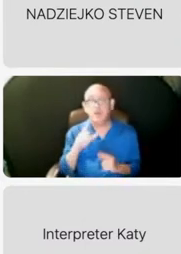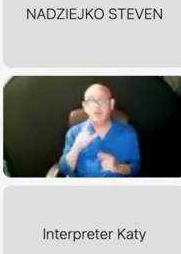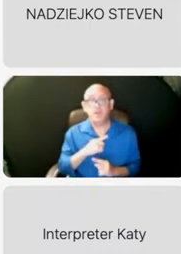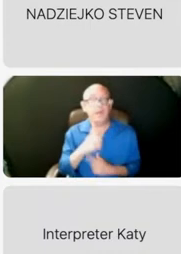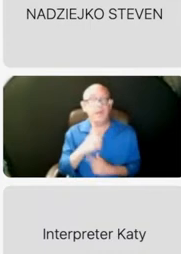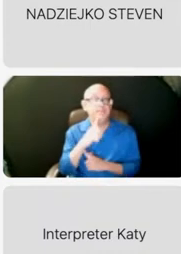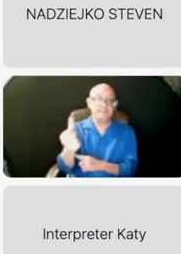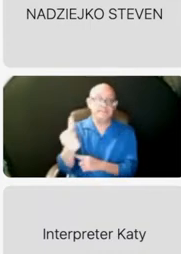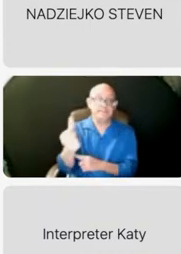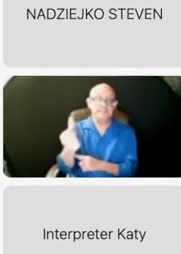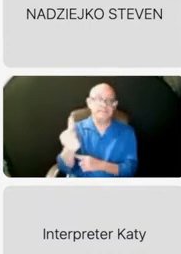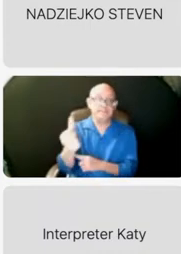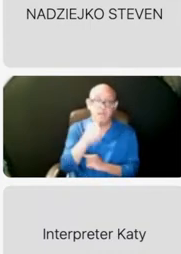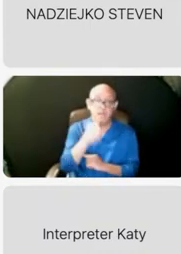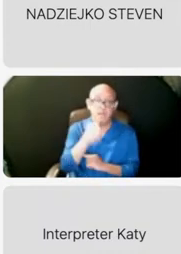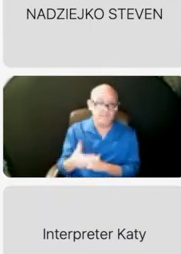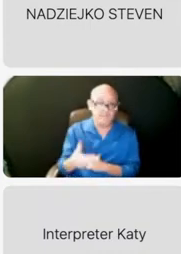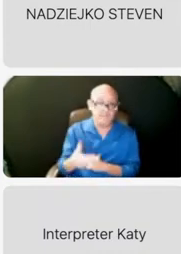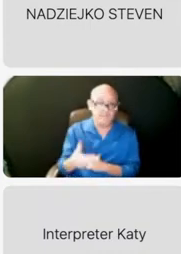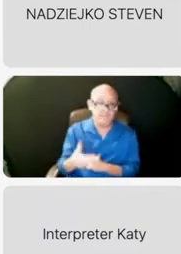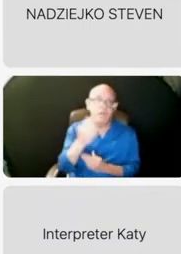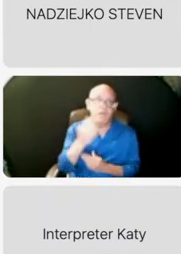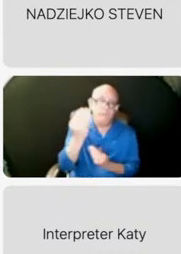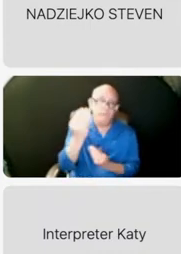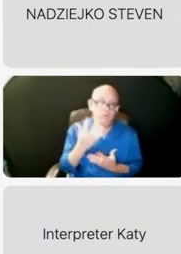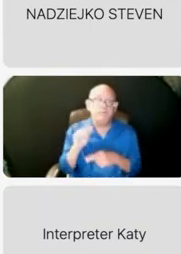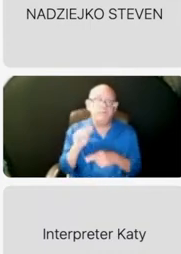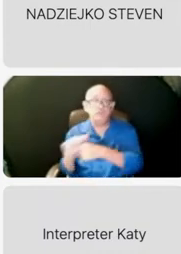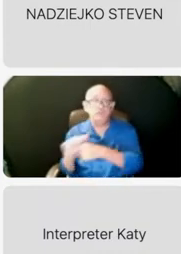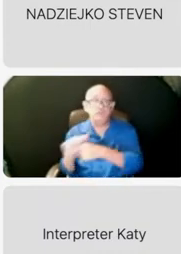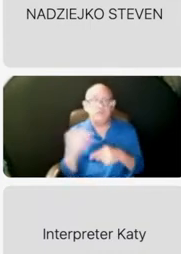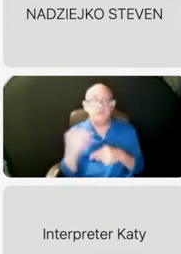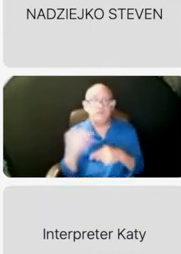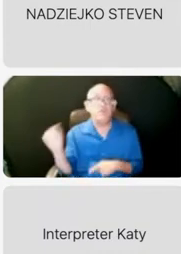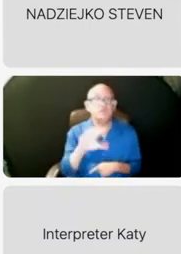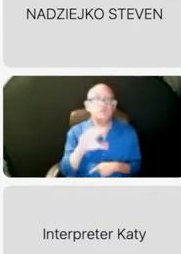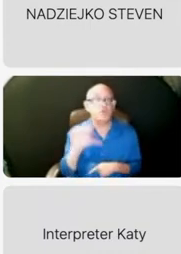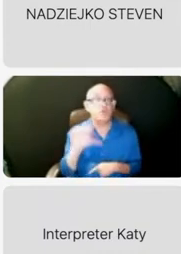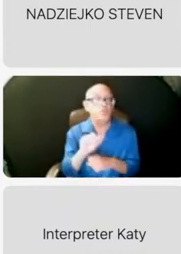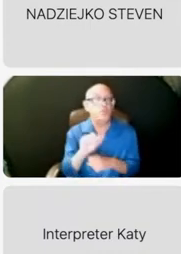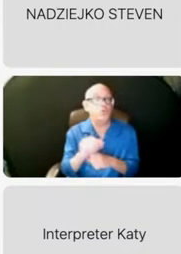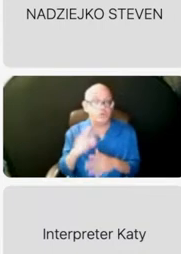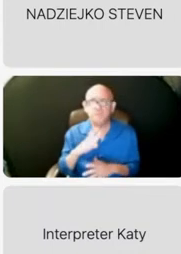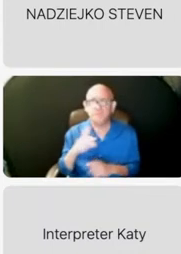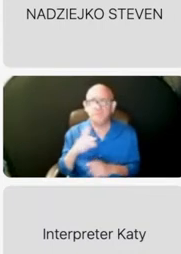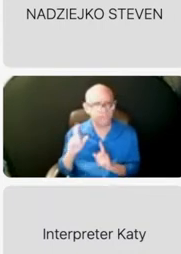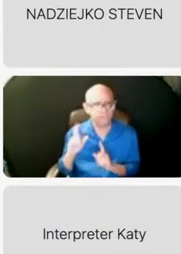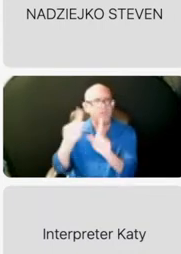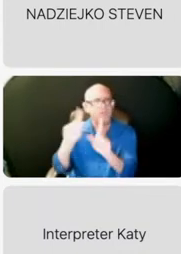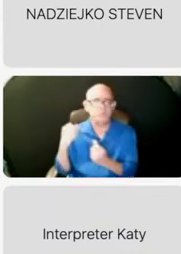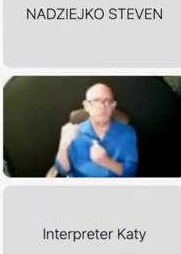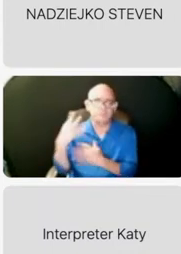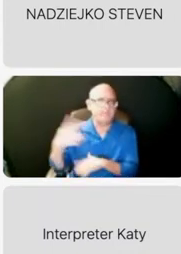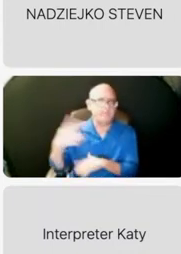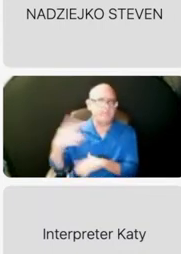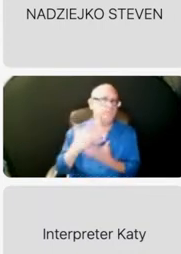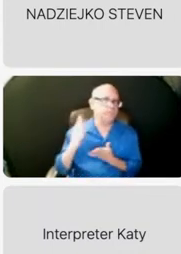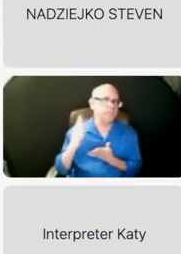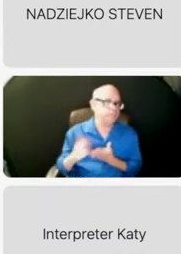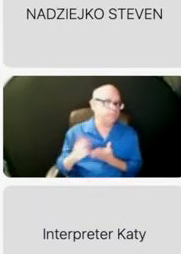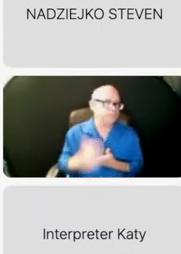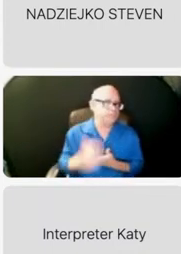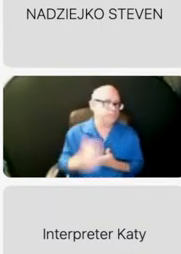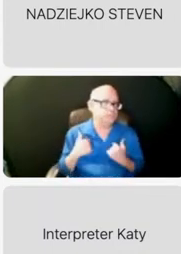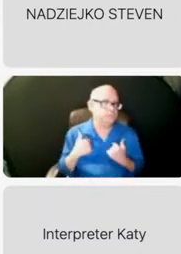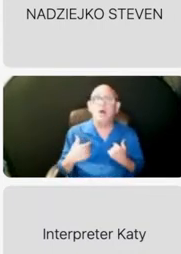not informed of trainings that all of my co-workers had the luxury of going to on numerous occasions i've been